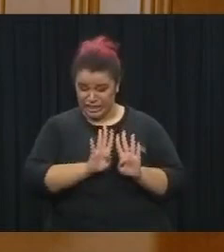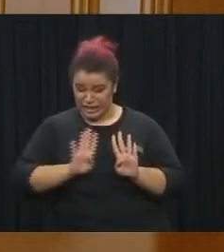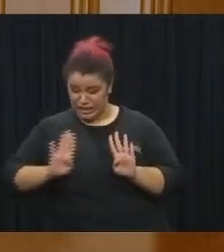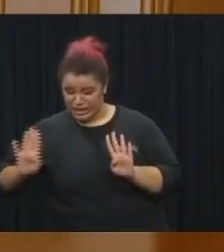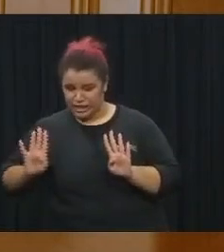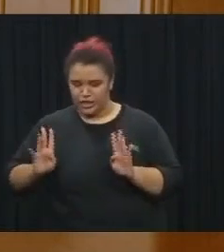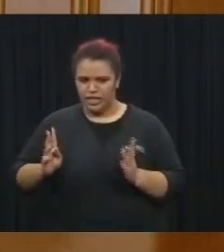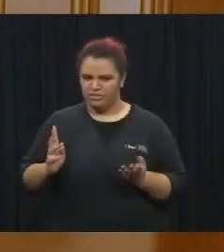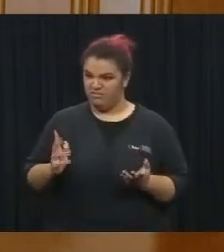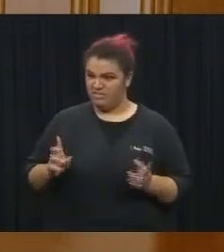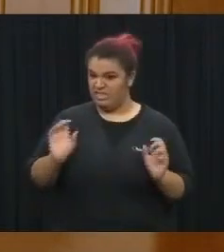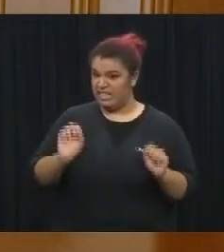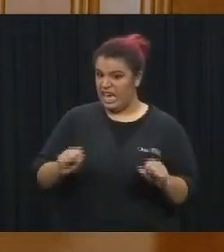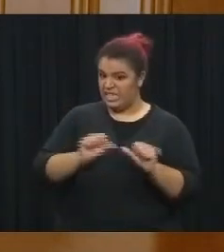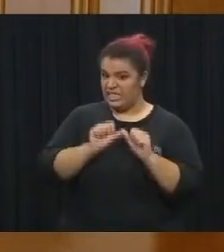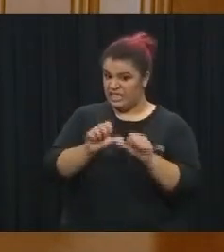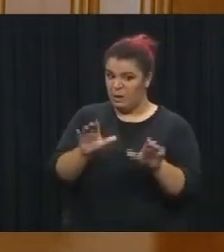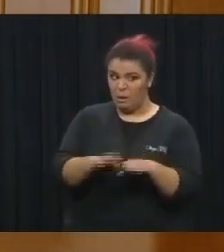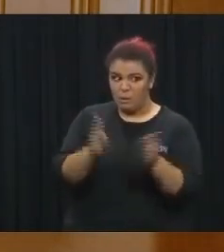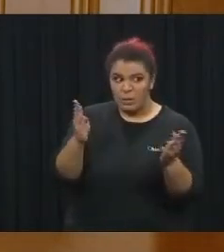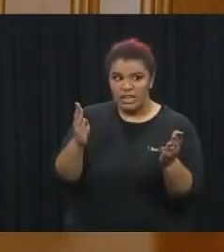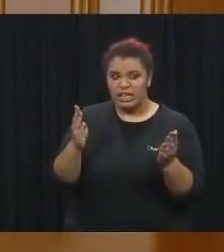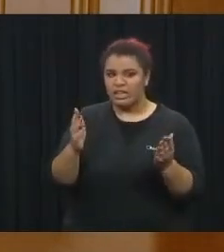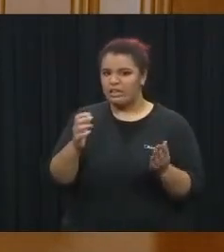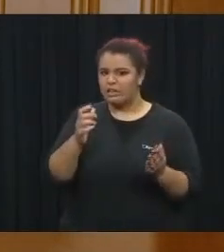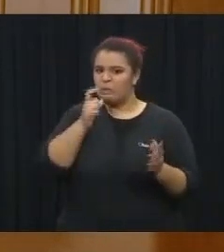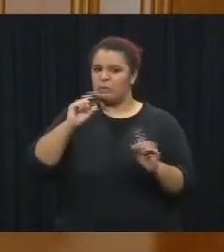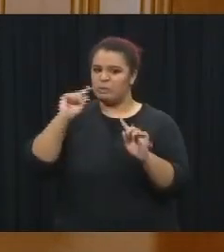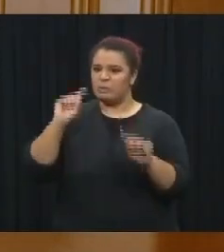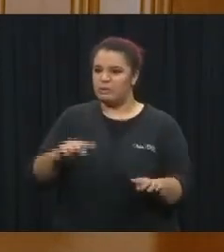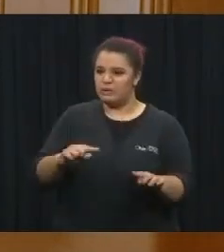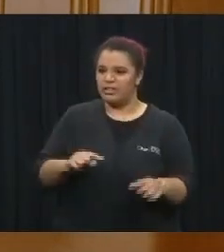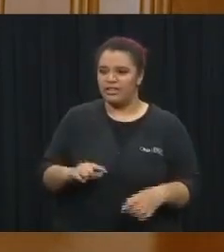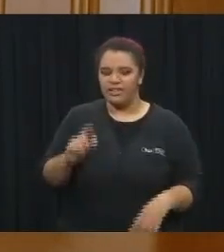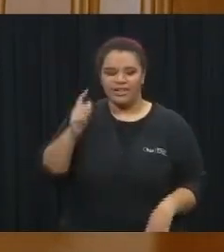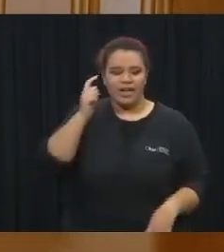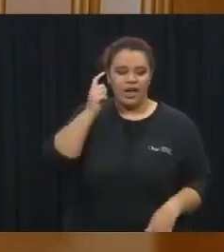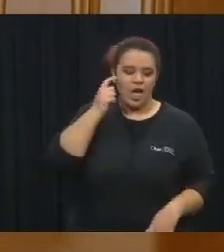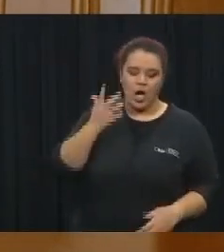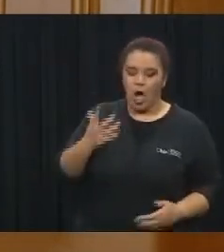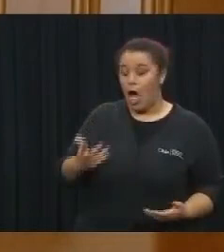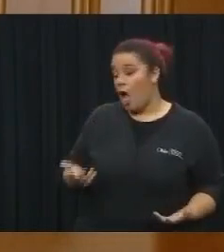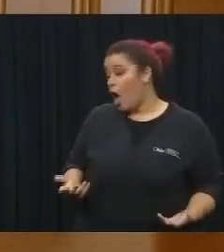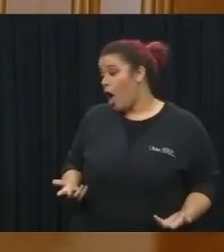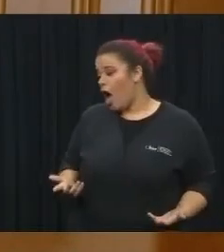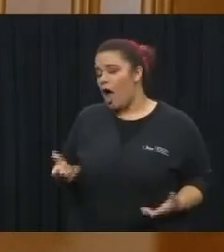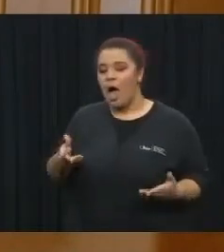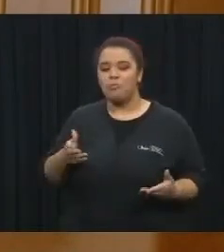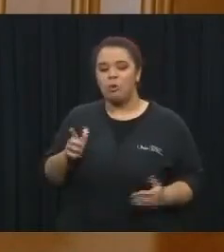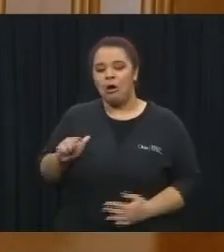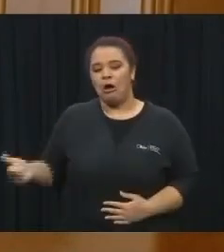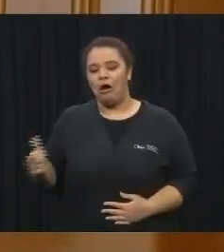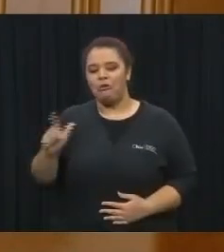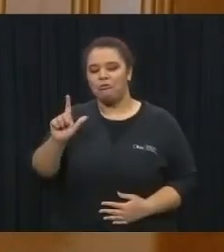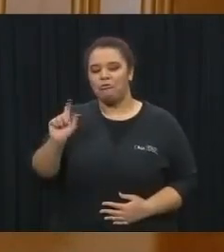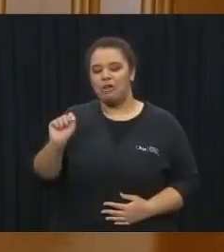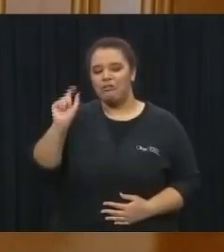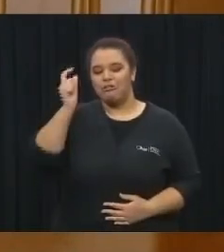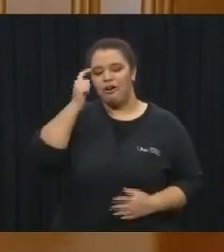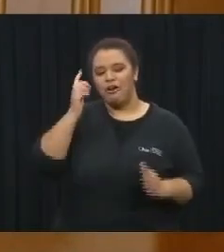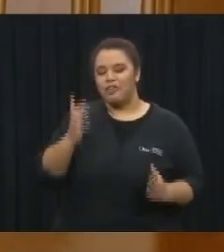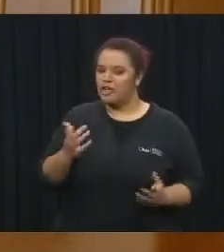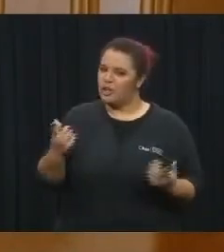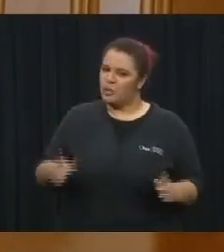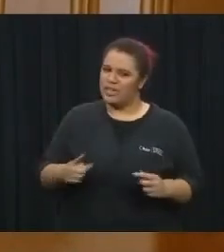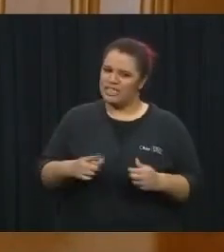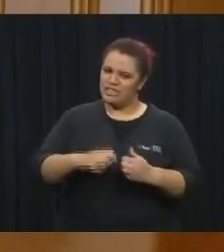I'm going to let the Lieutenant Governor answer that. When I get the tough questions, I turn to him. But John was very much involved